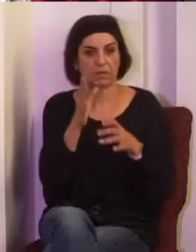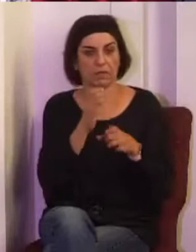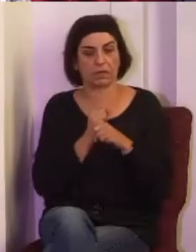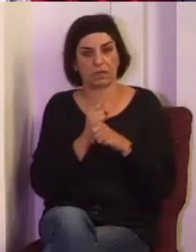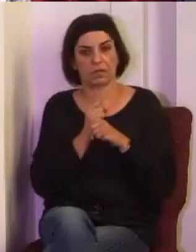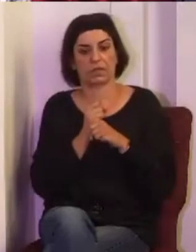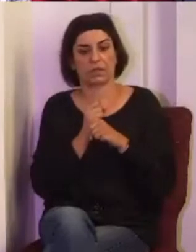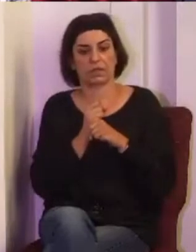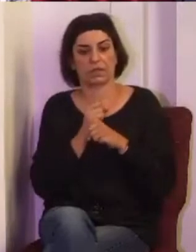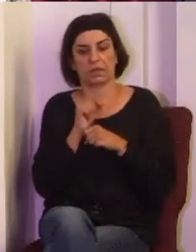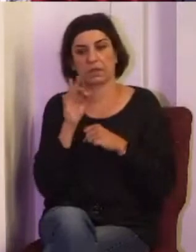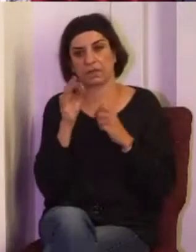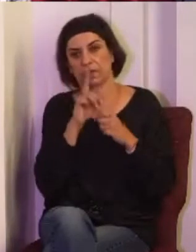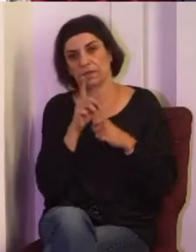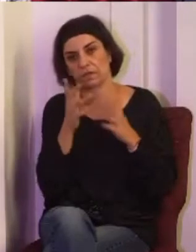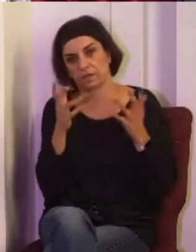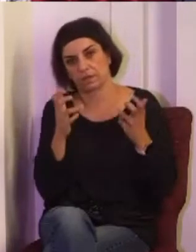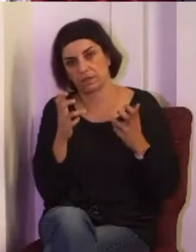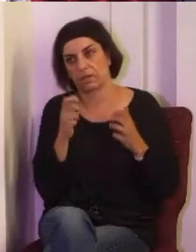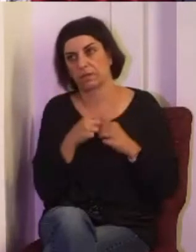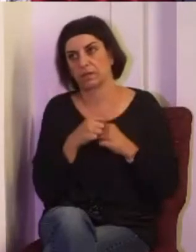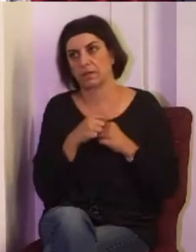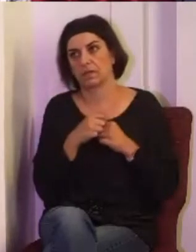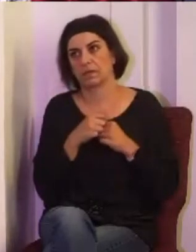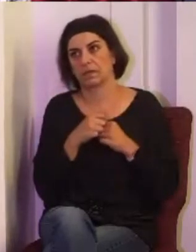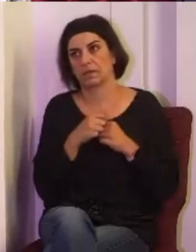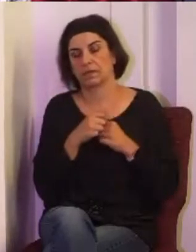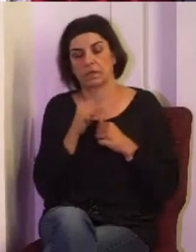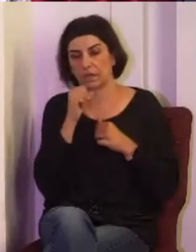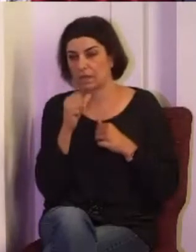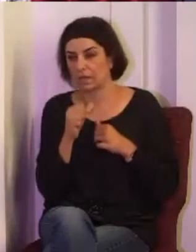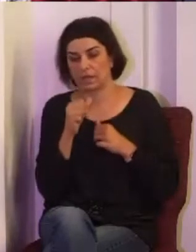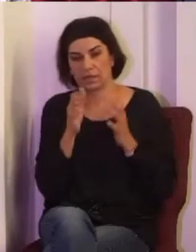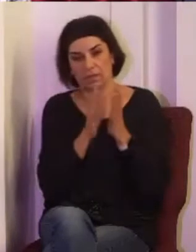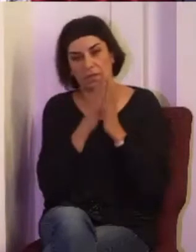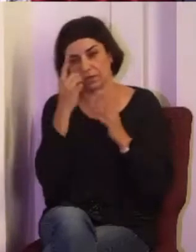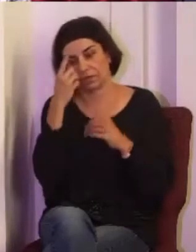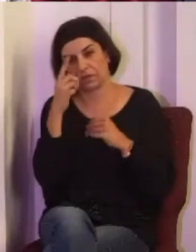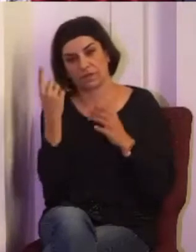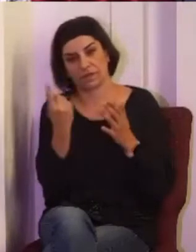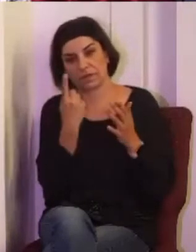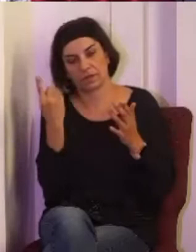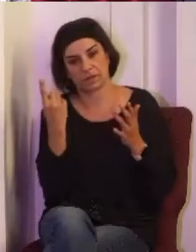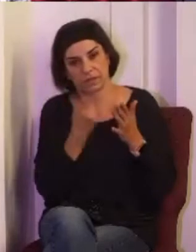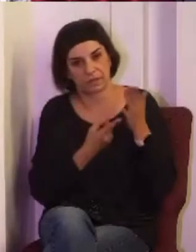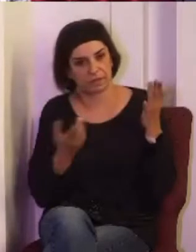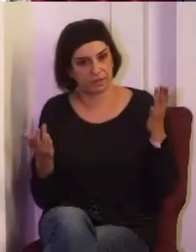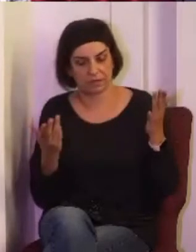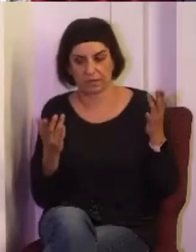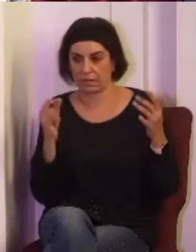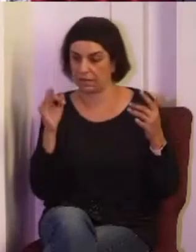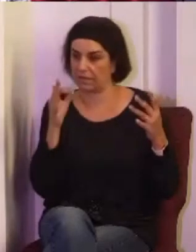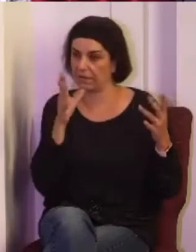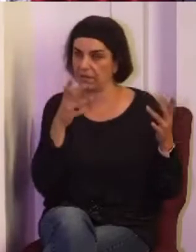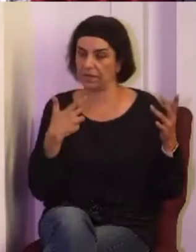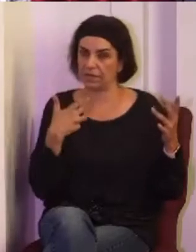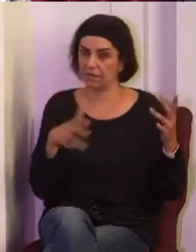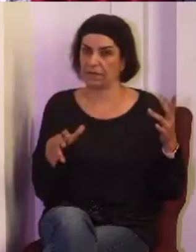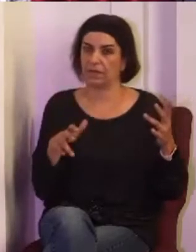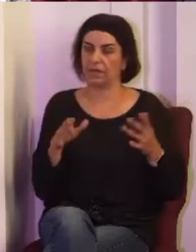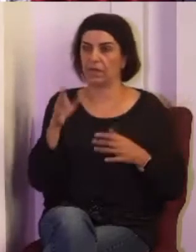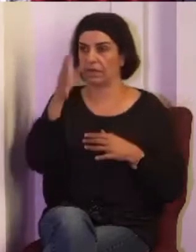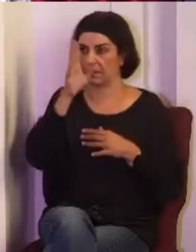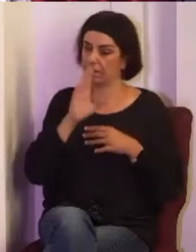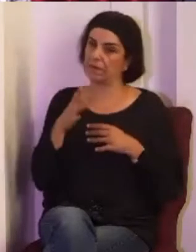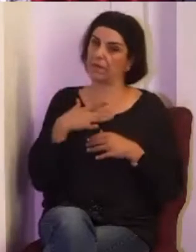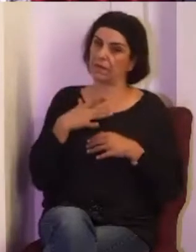this is really what they want. You know, you better not pray for something if you don't want it, because God does like to answer